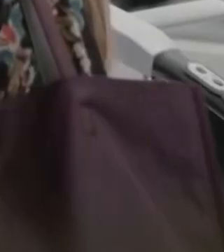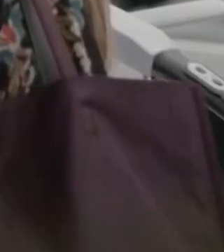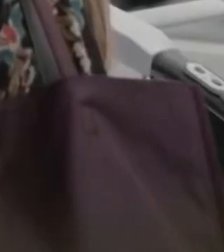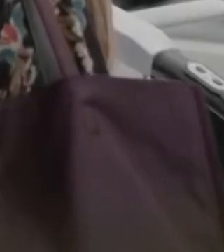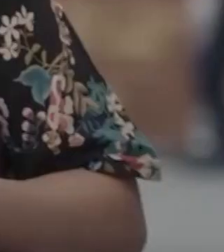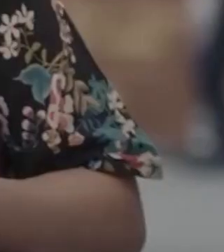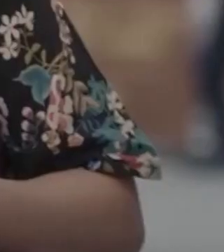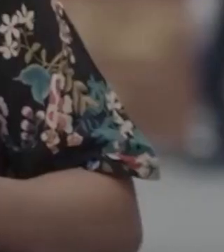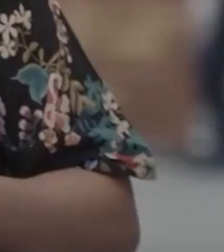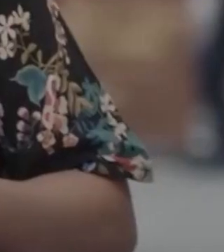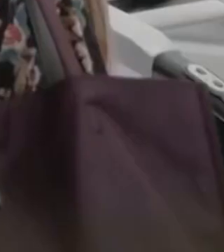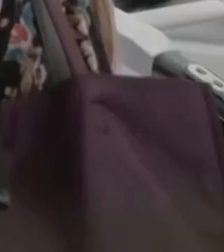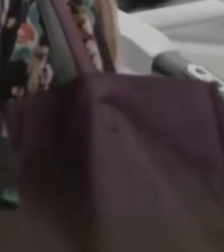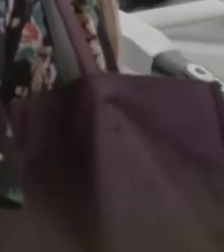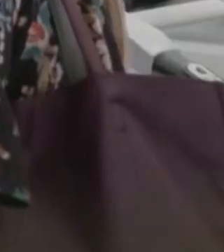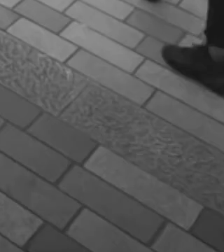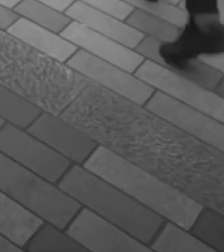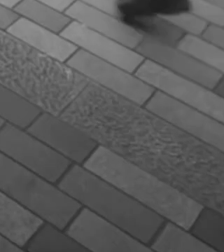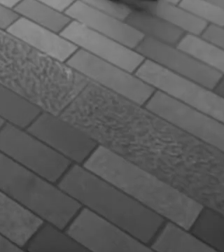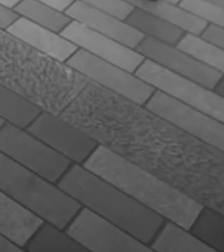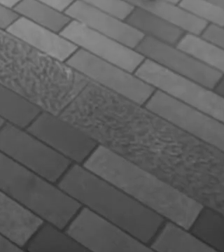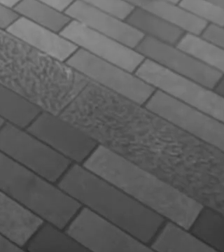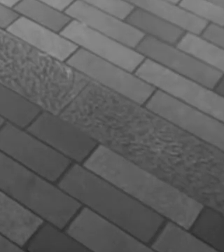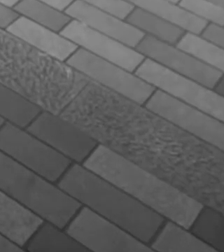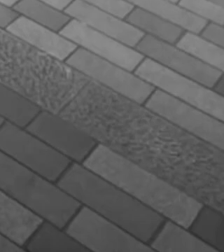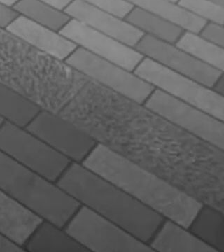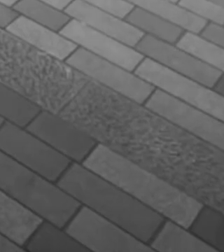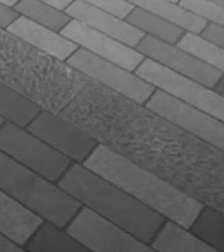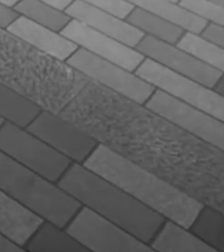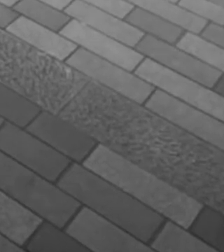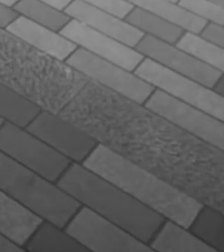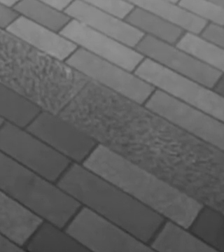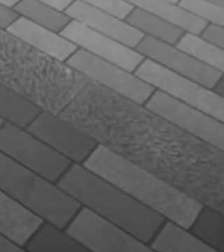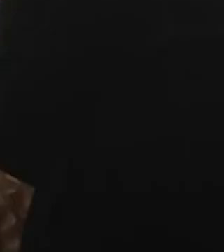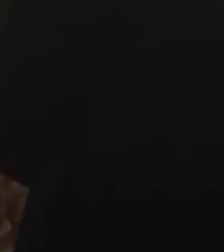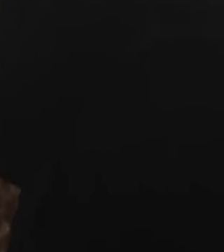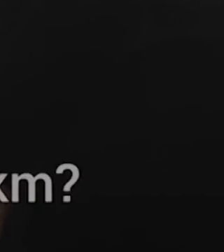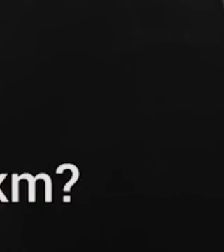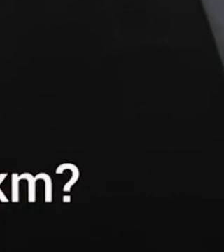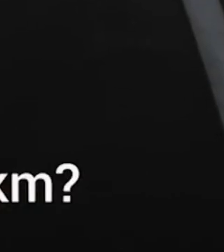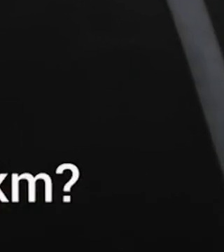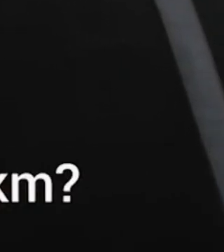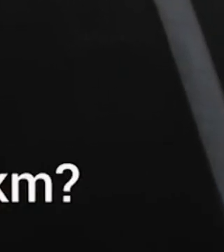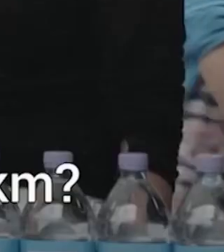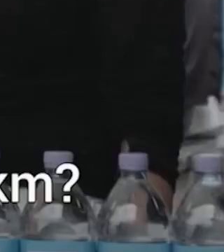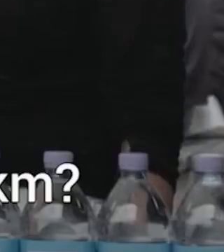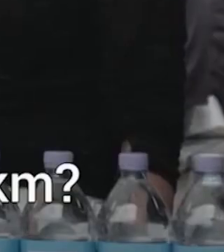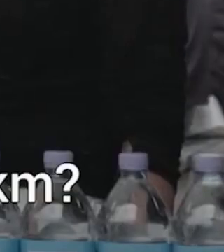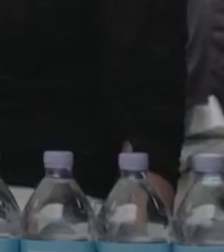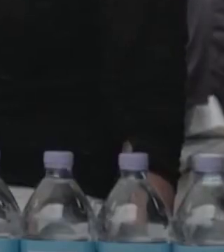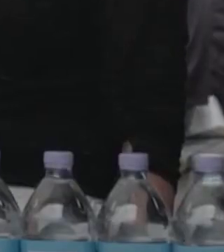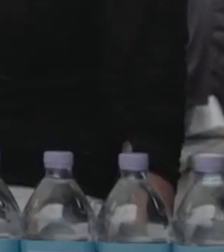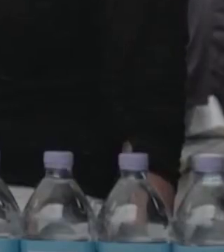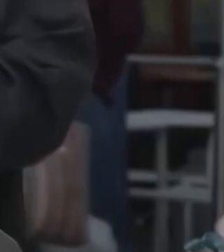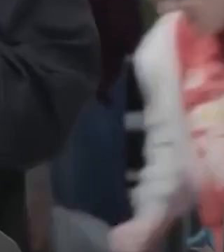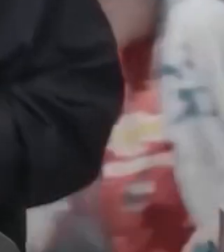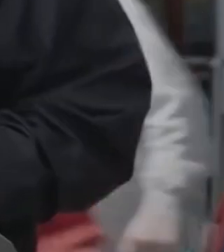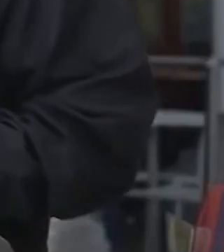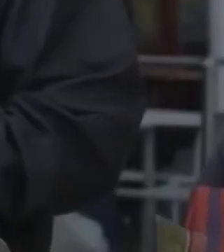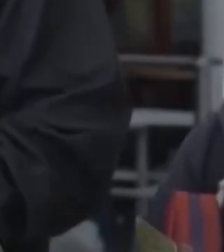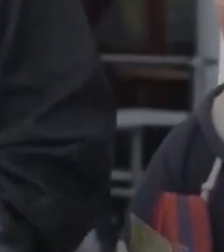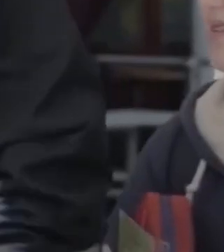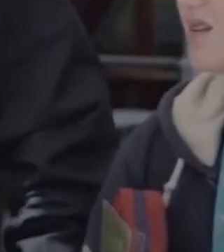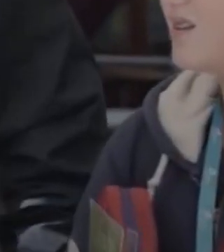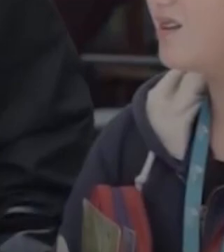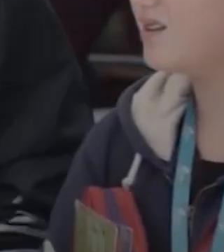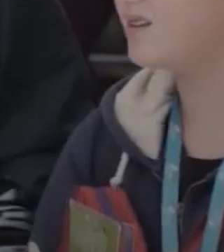Doesn't look like I'm selling any water today. This is my first customer. Would you like to go for the 1 kilometre water? Okay. He's got